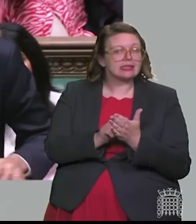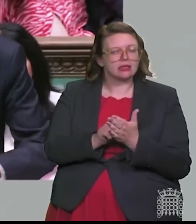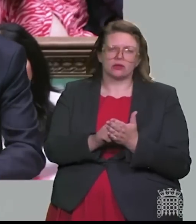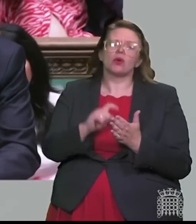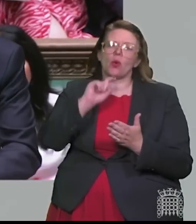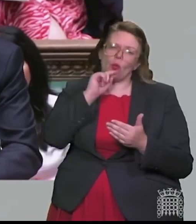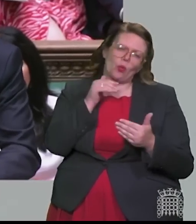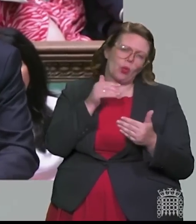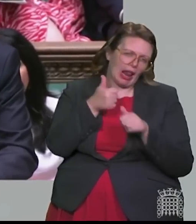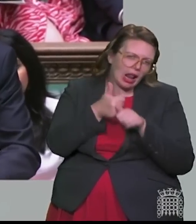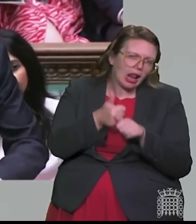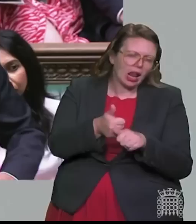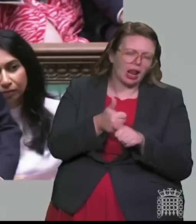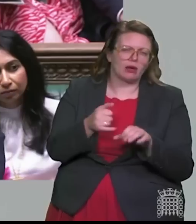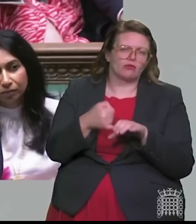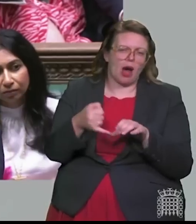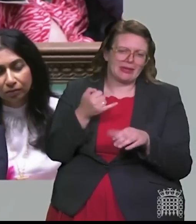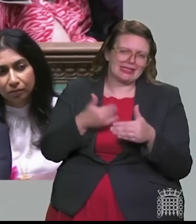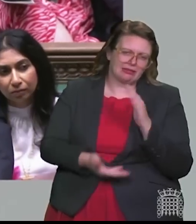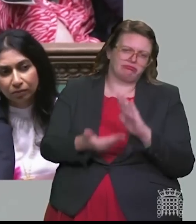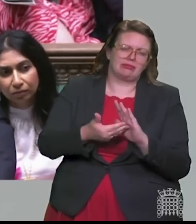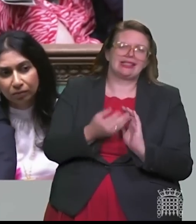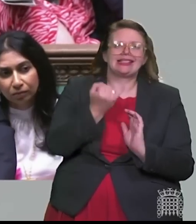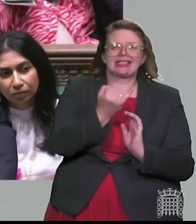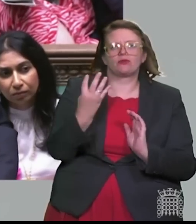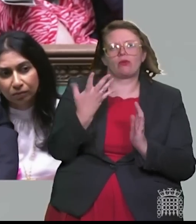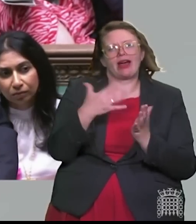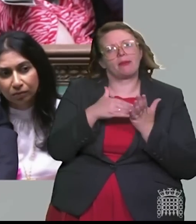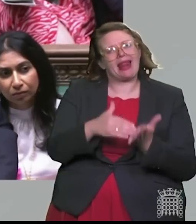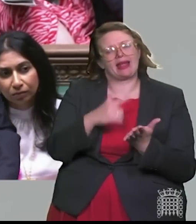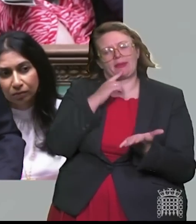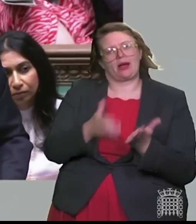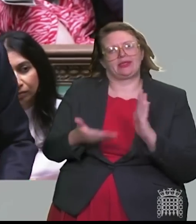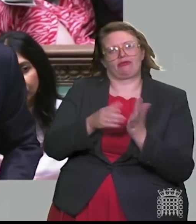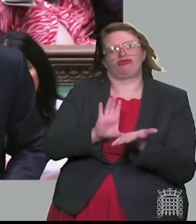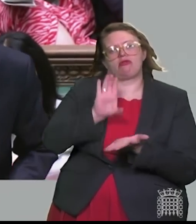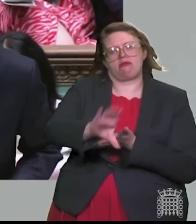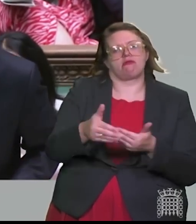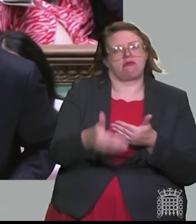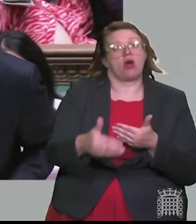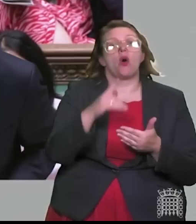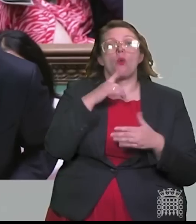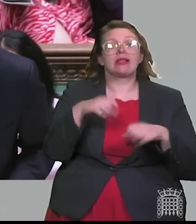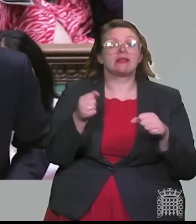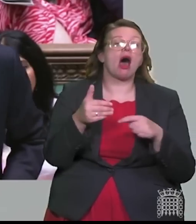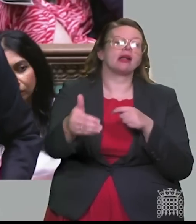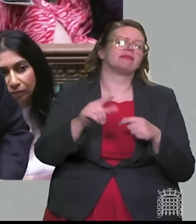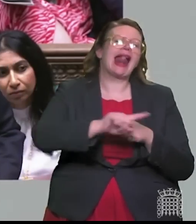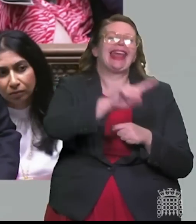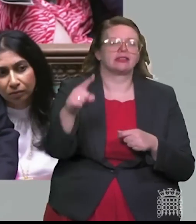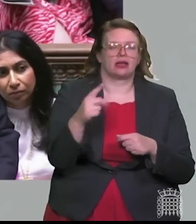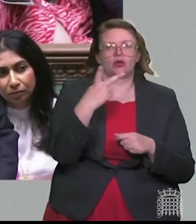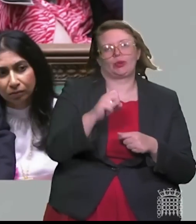and centre of our primary care recovery with £645 million of additional funding. That will be released later this year